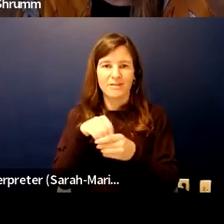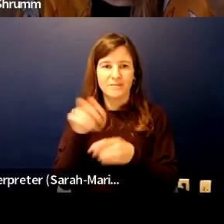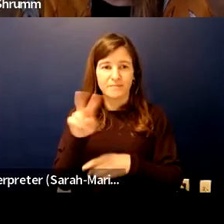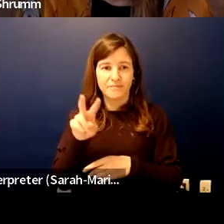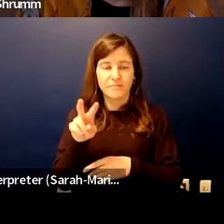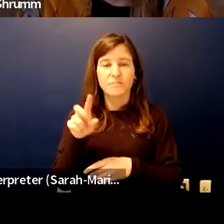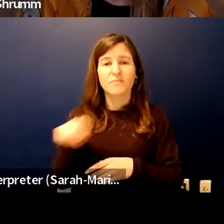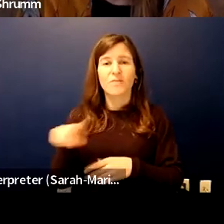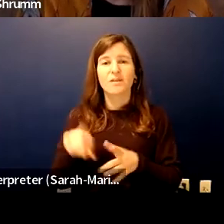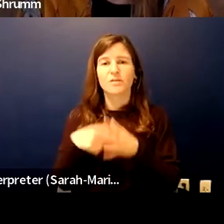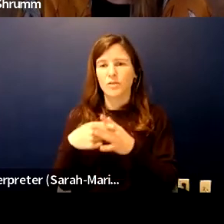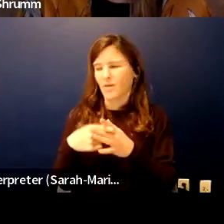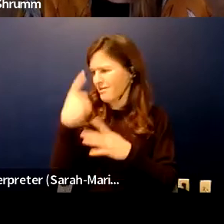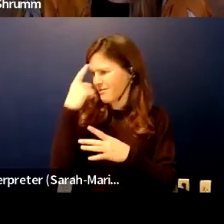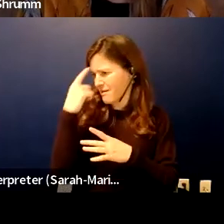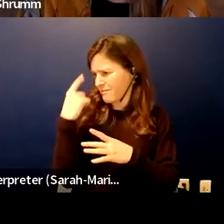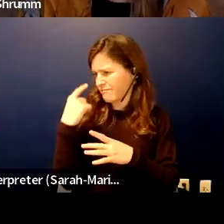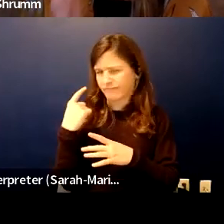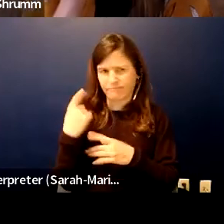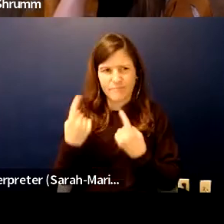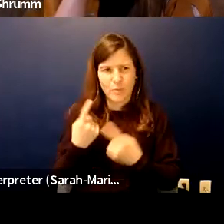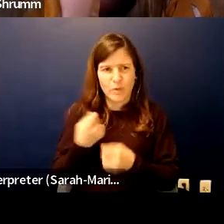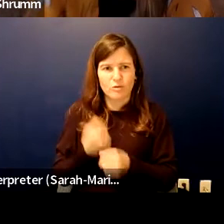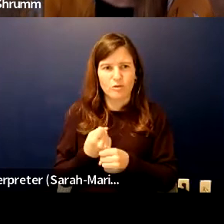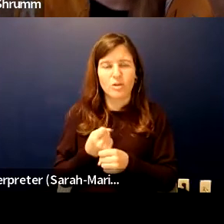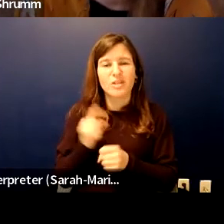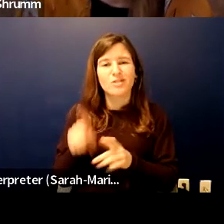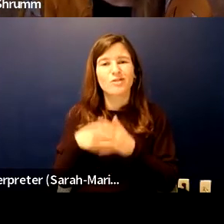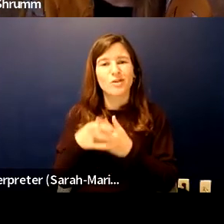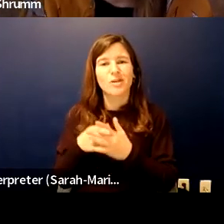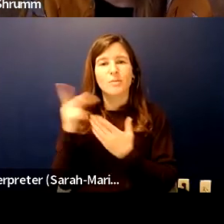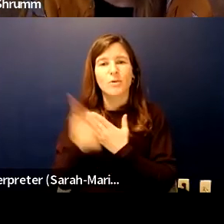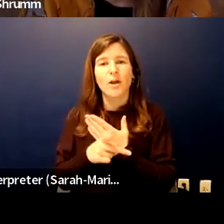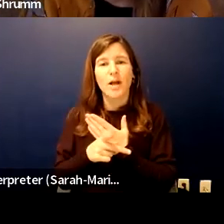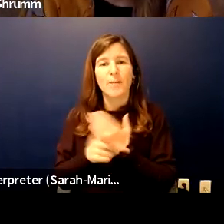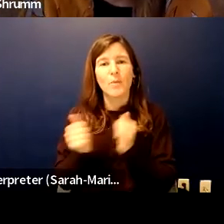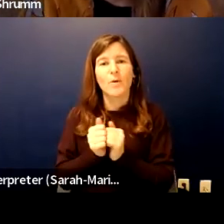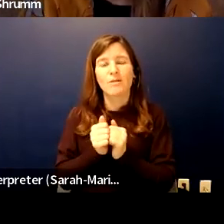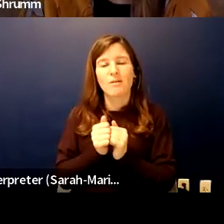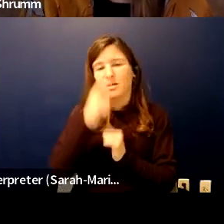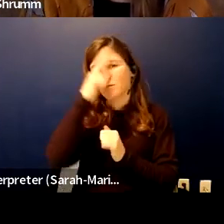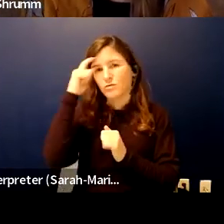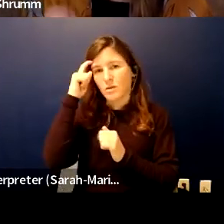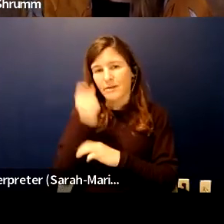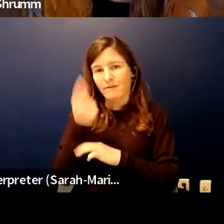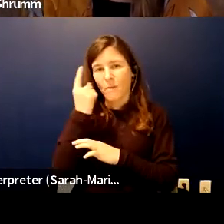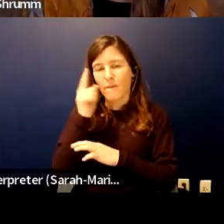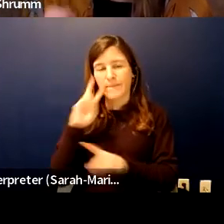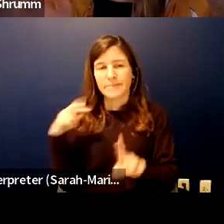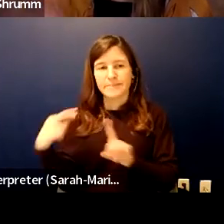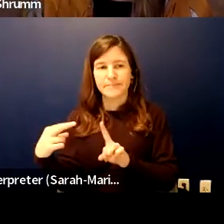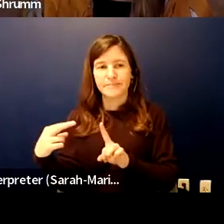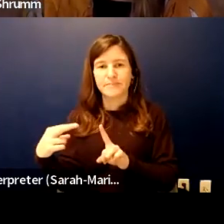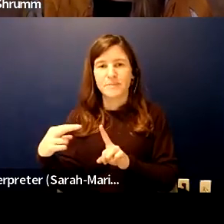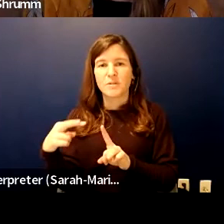been starting, I think this past year, of programming through a trauma-informed lens. So thinking through not